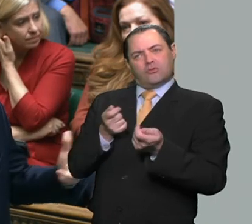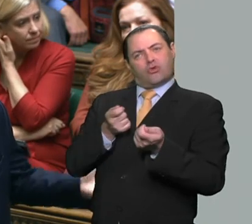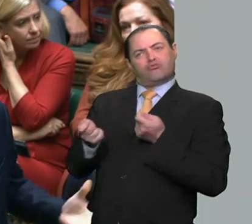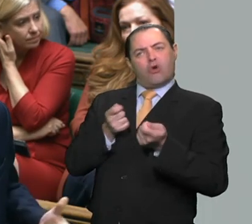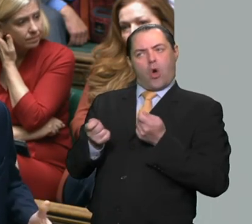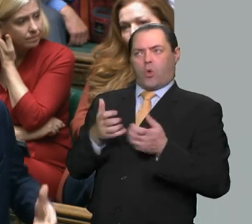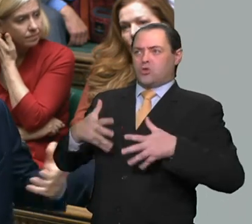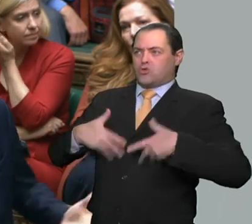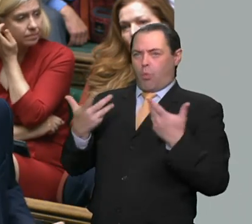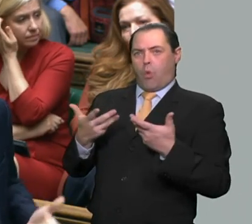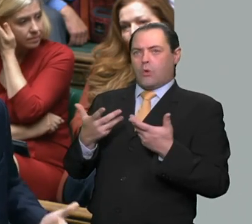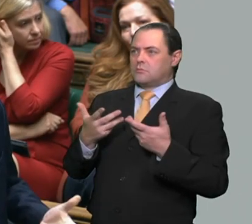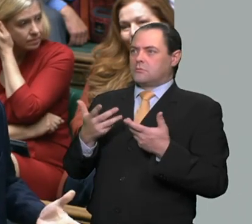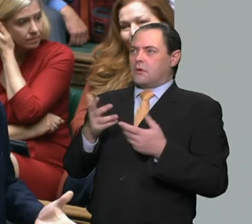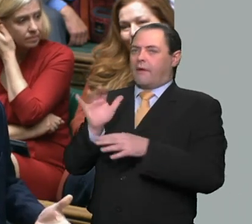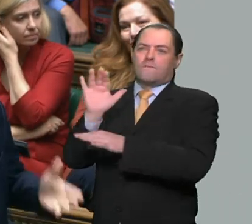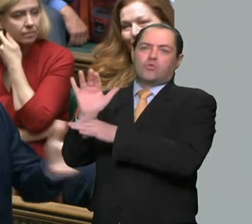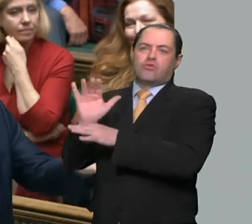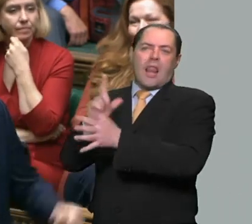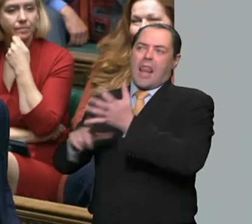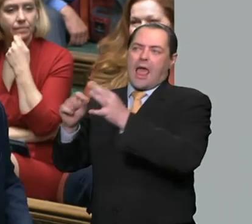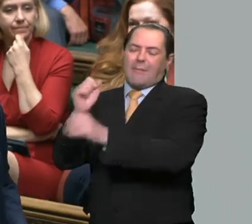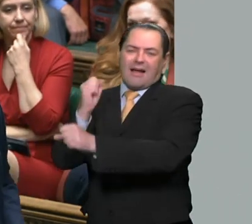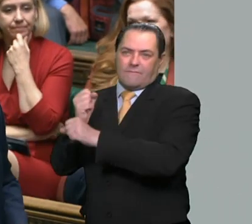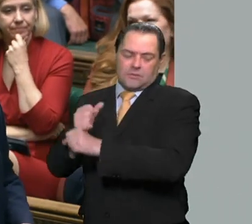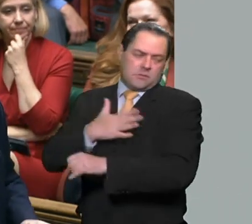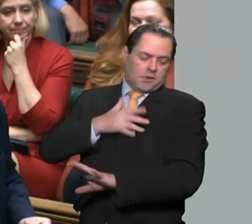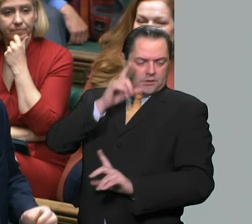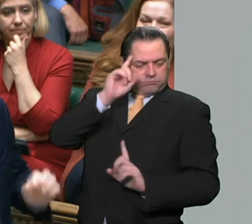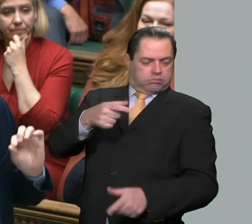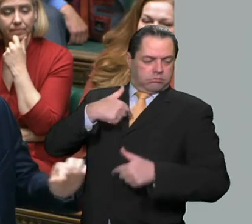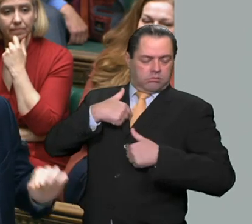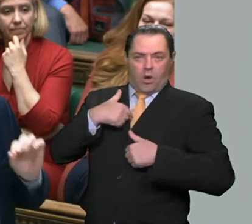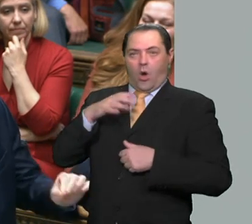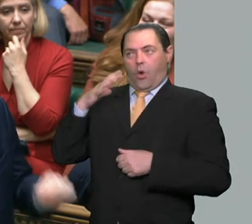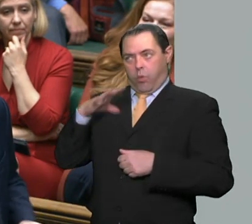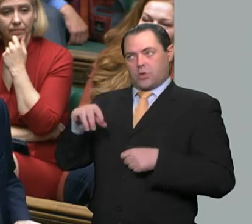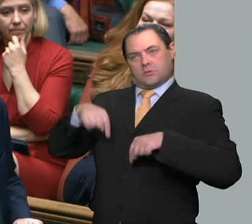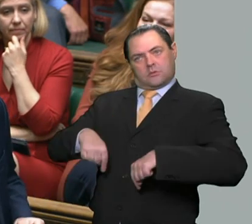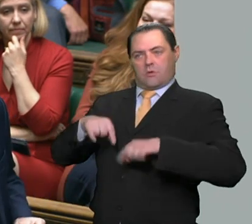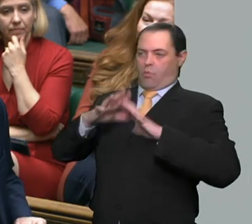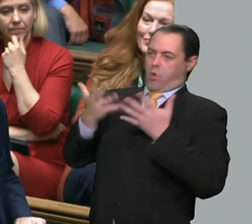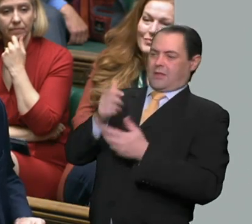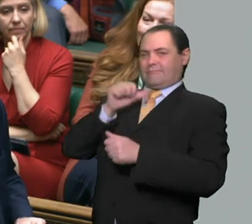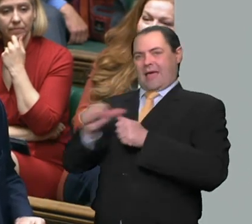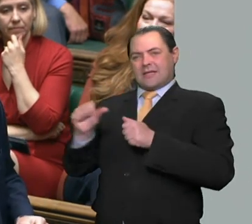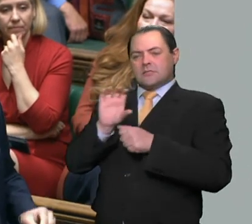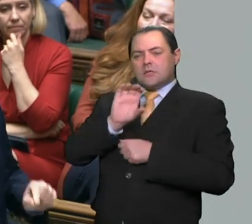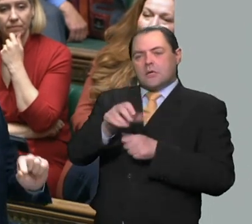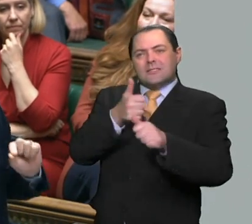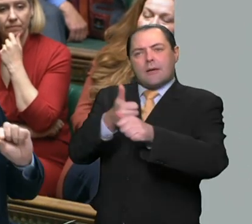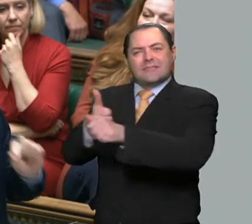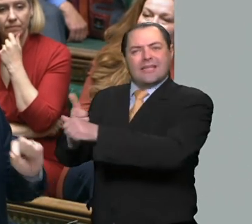by, heaven forbid, a future Labour government? Ministers have already committed to make the UK a world leader in subsidy